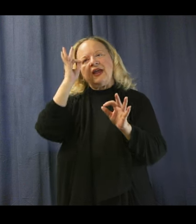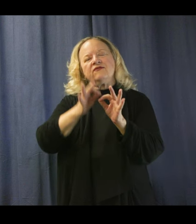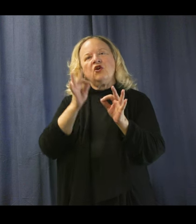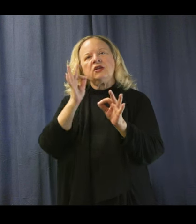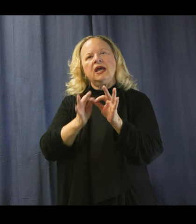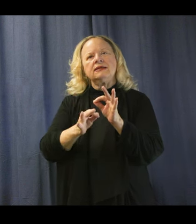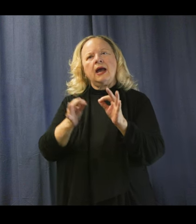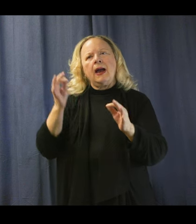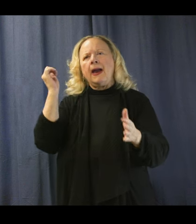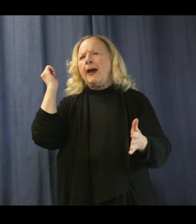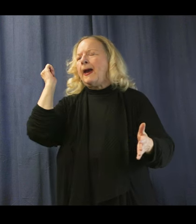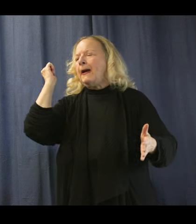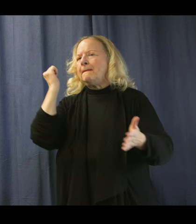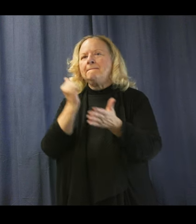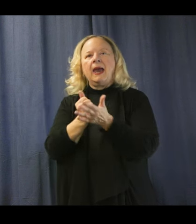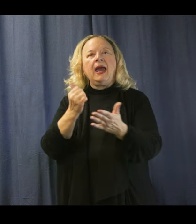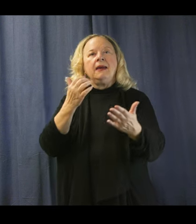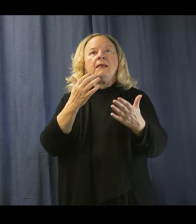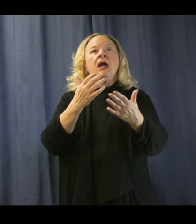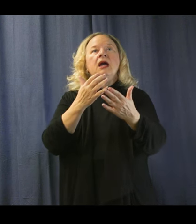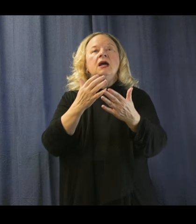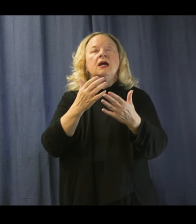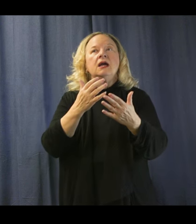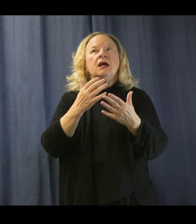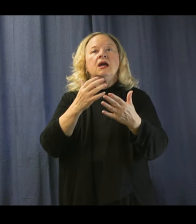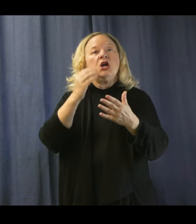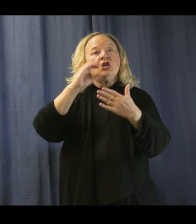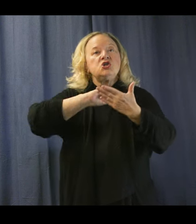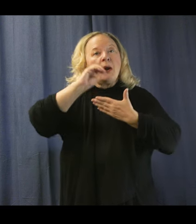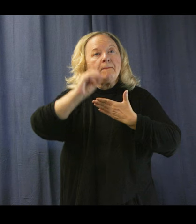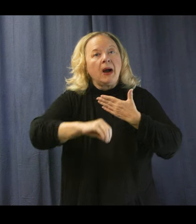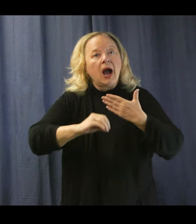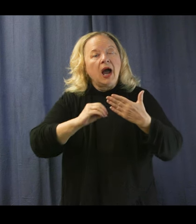faithfulness. Tell someone Shabbat Shalom and have a seat.